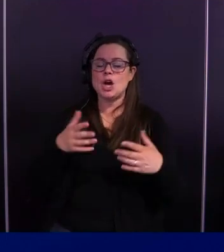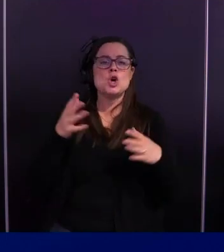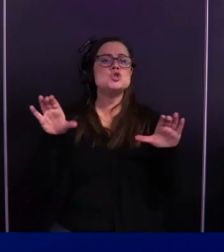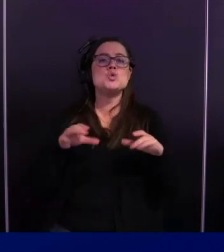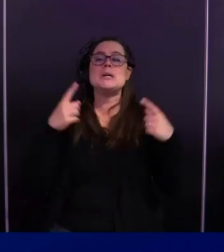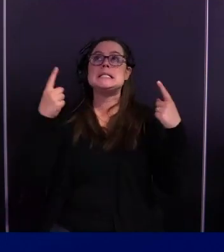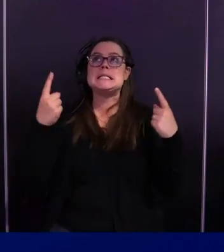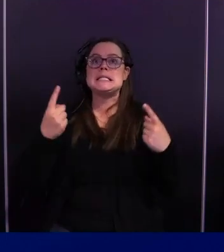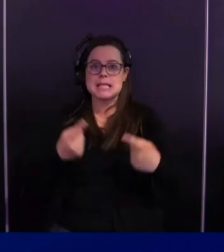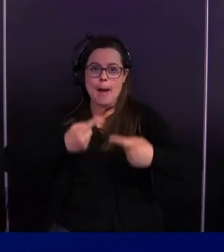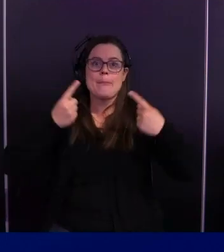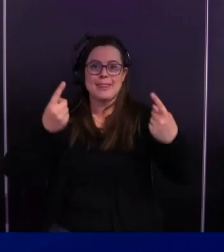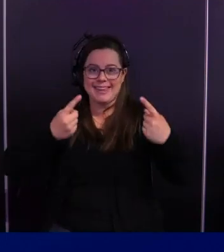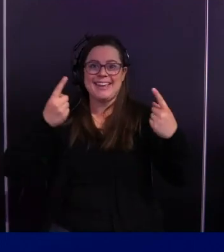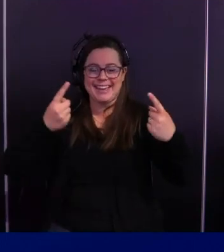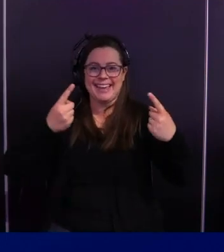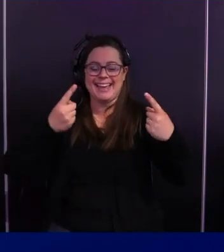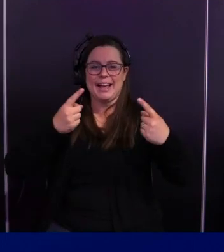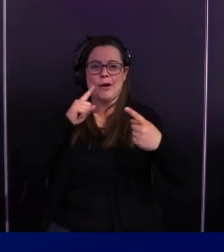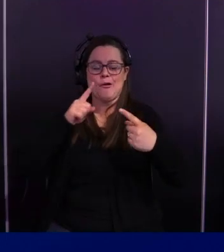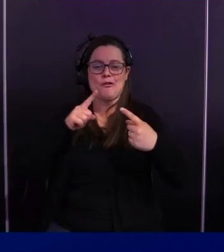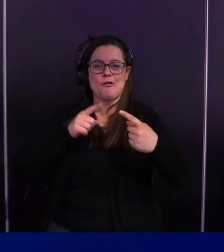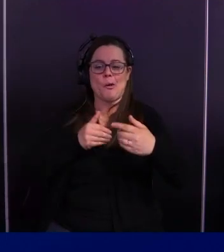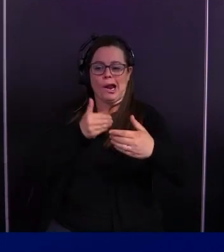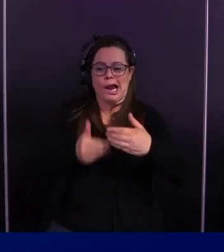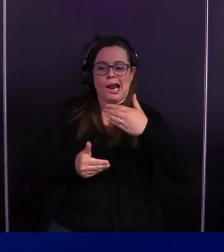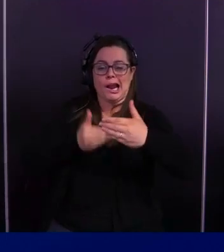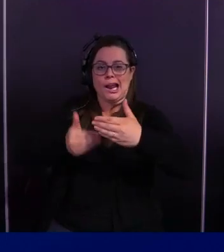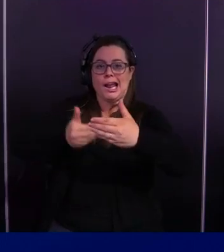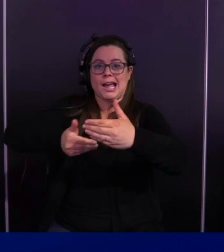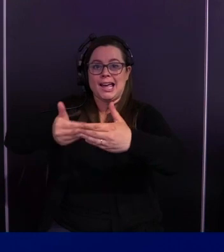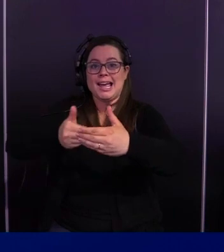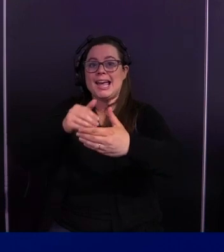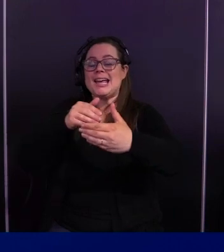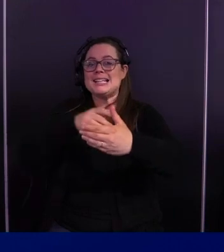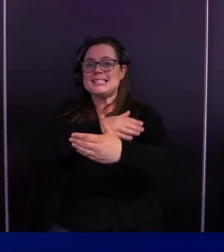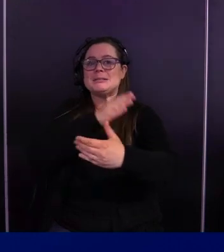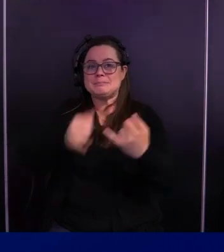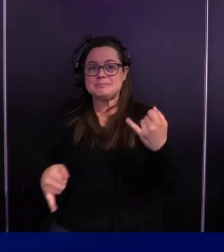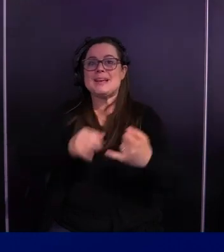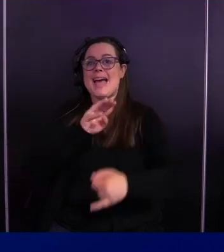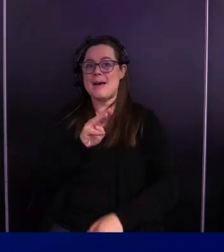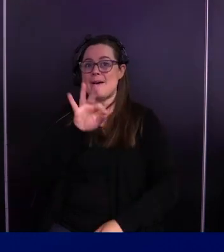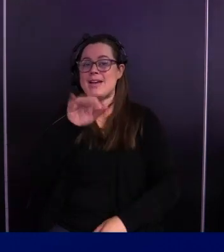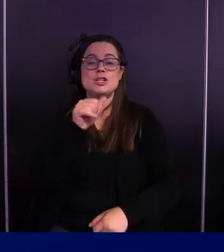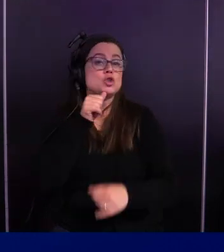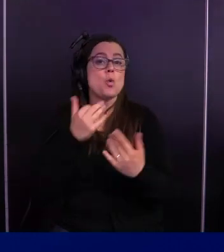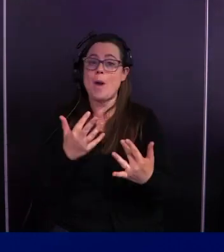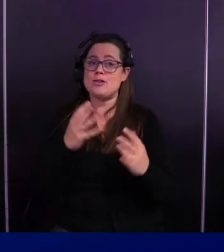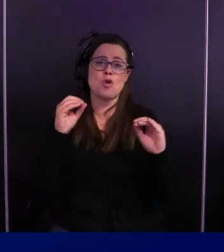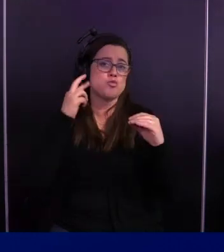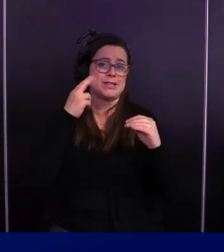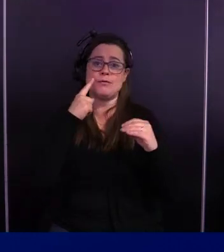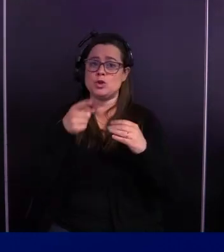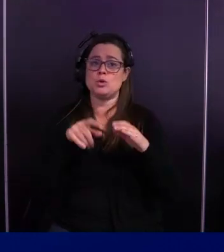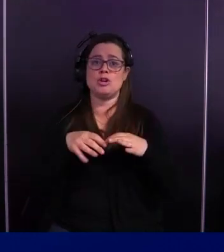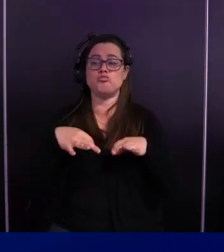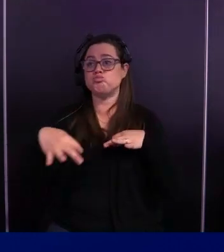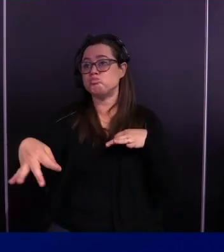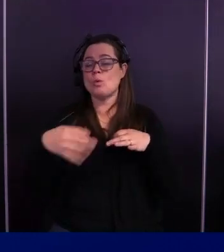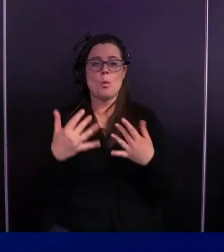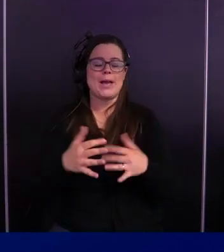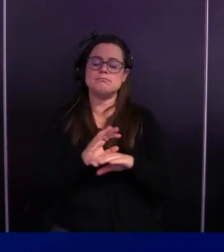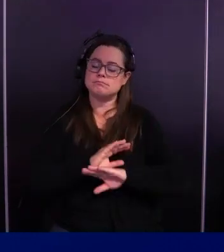something towards the end, to the end of MFA. Don't wait. There's no reason to wait. There's a